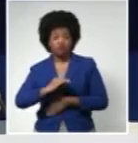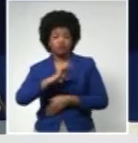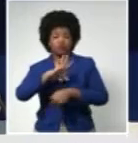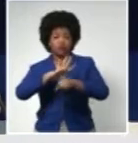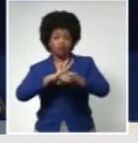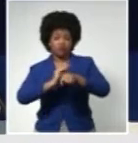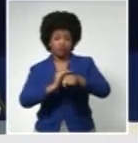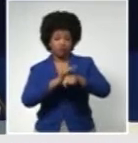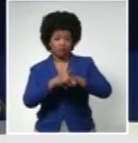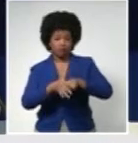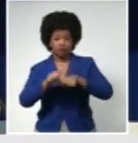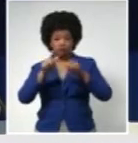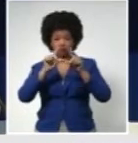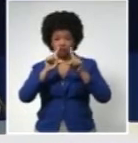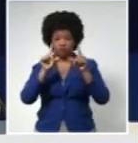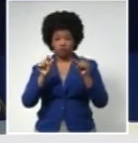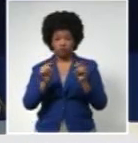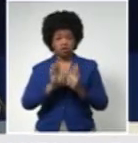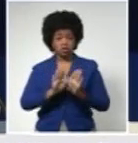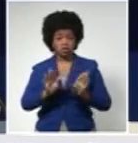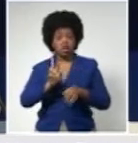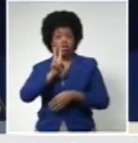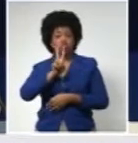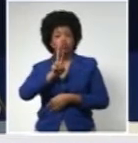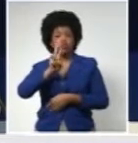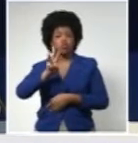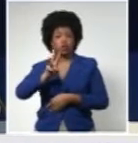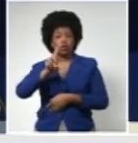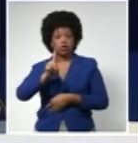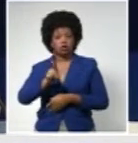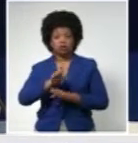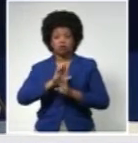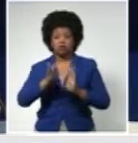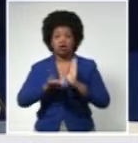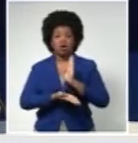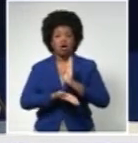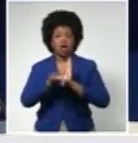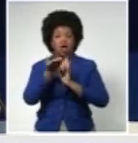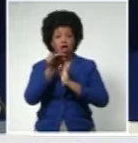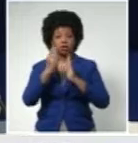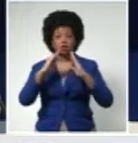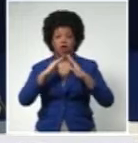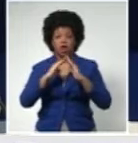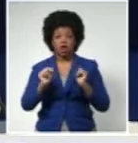ratify, all have a favorable evolution,